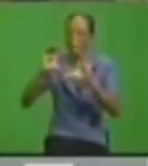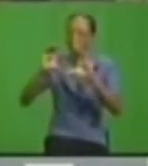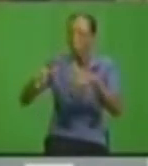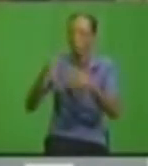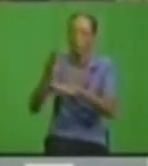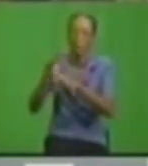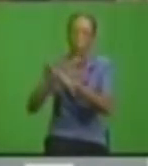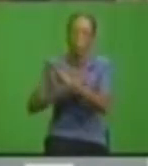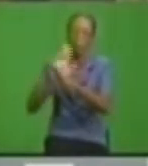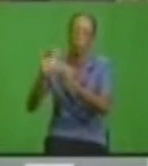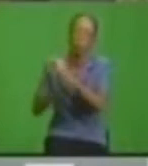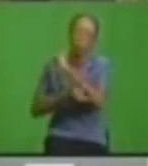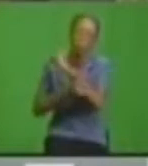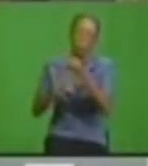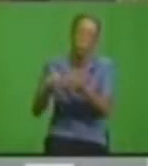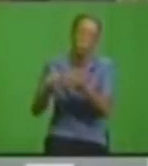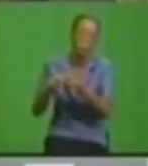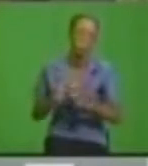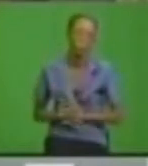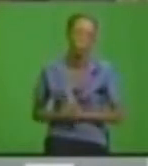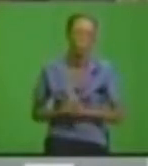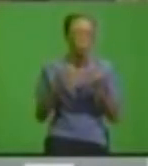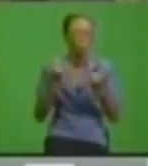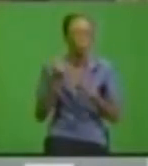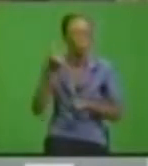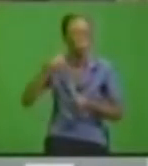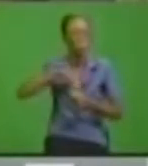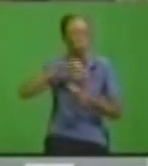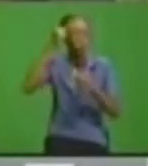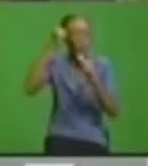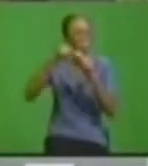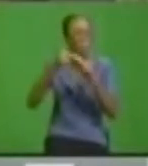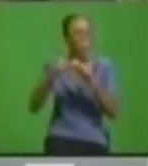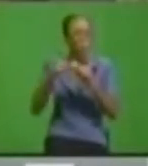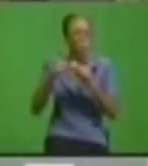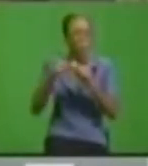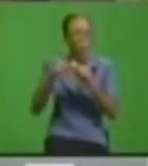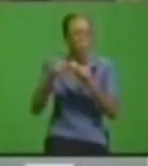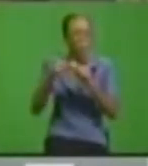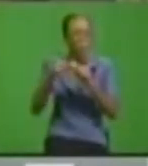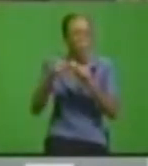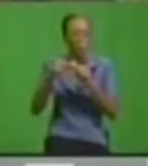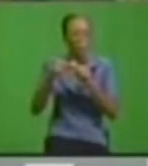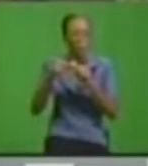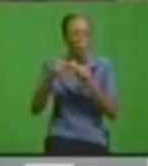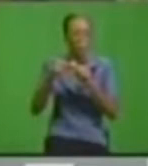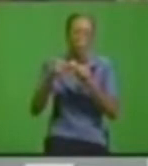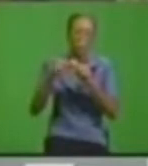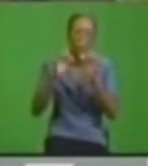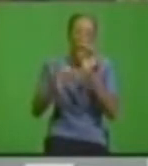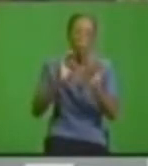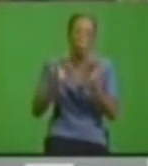to long term," end of quote. Here we observe that while some are only writing